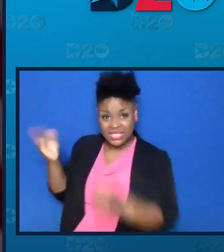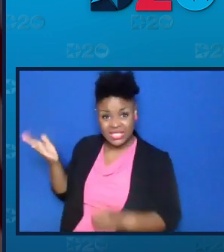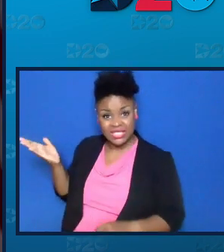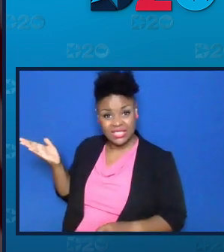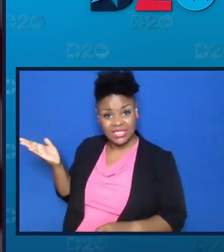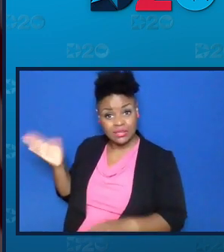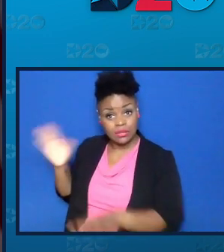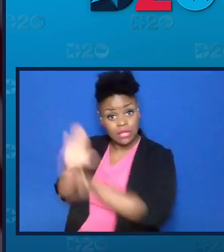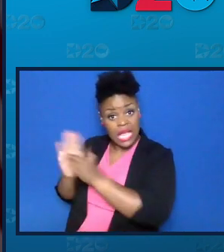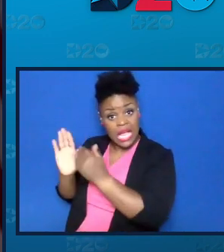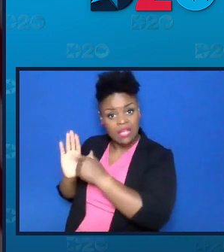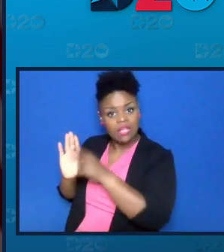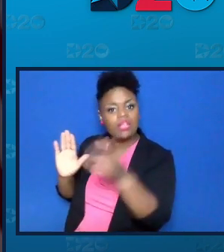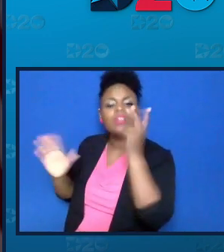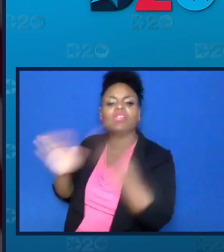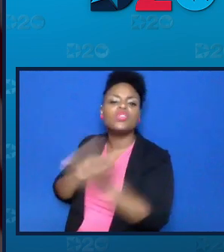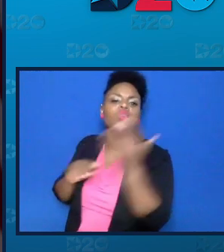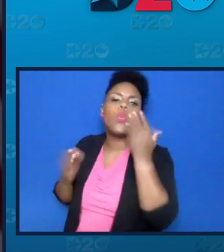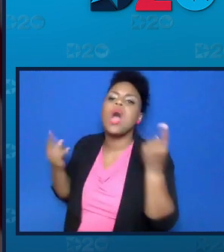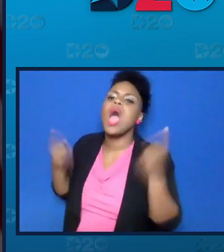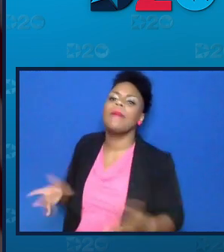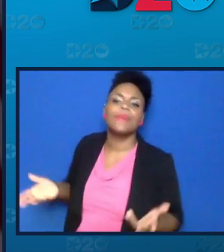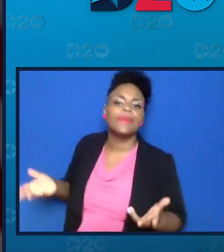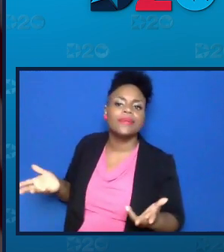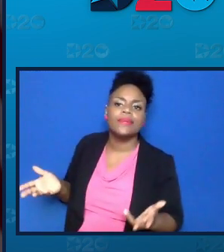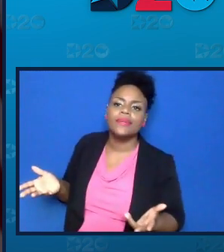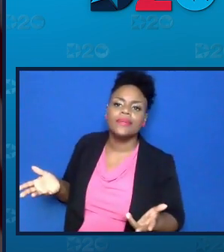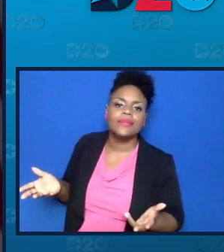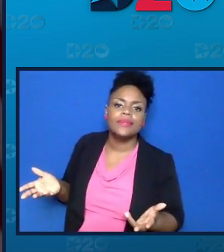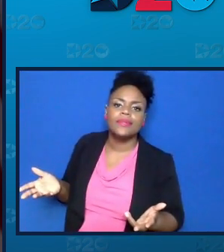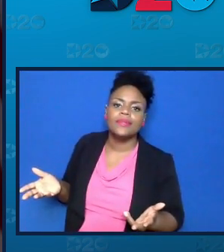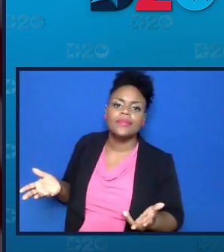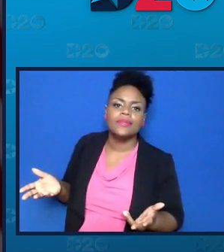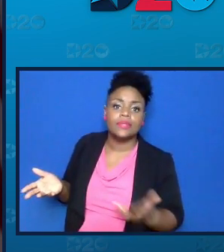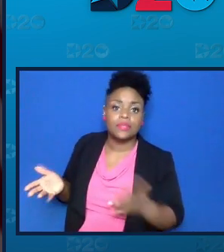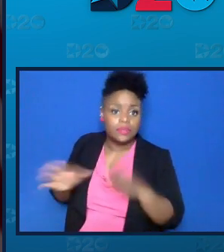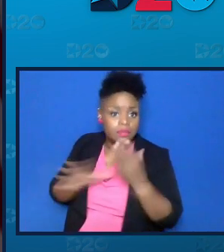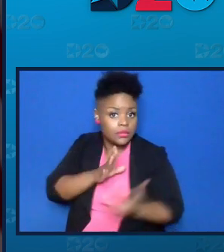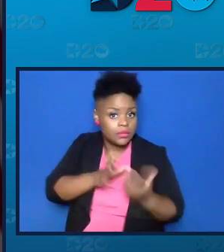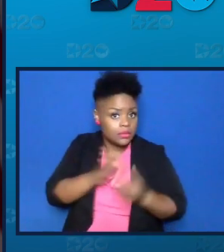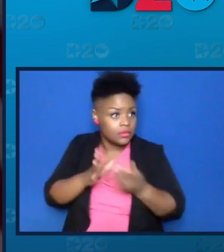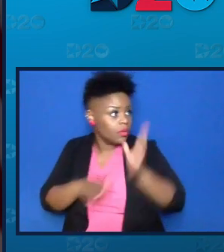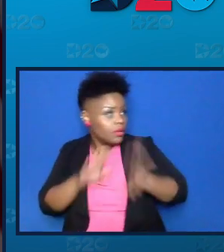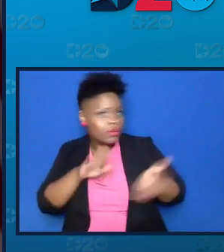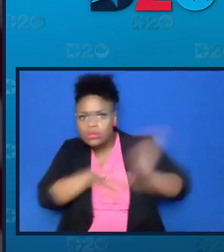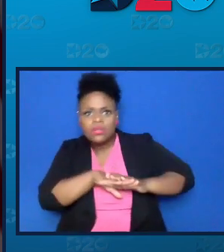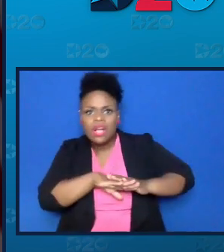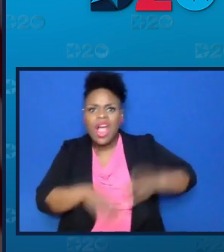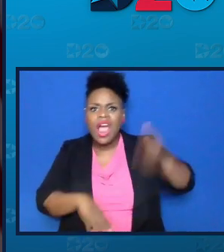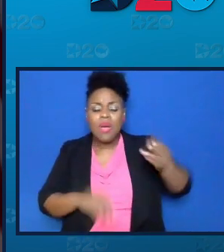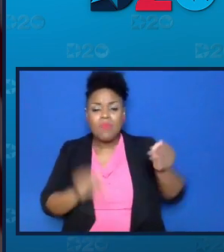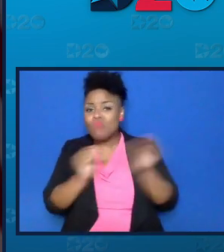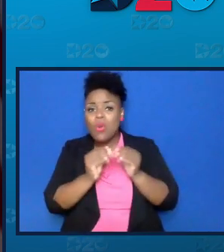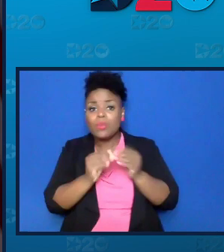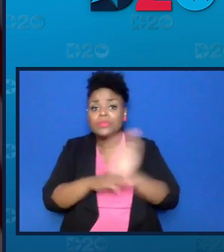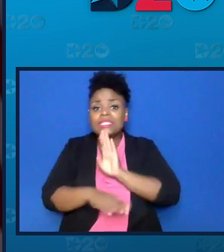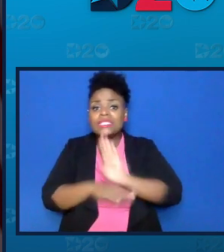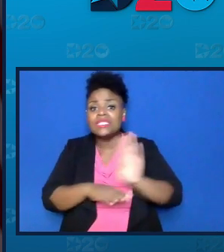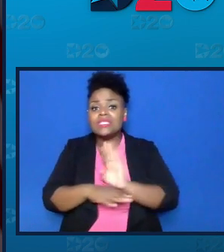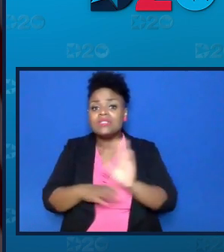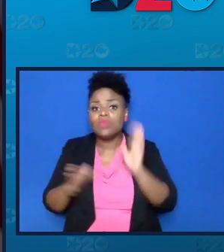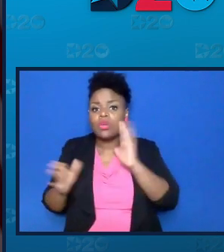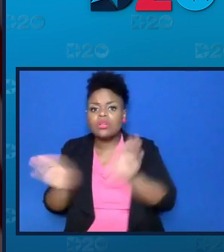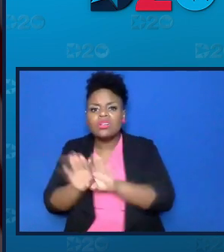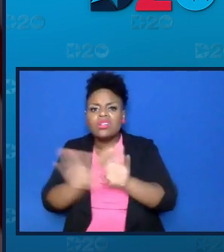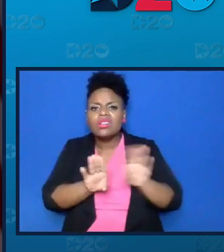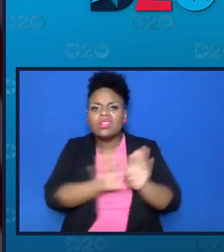happen. Cases and deaths will remain far too high. More mom-and-pop businesses will close their doors, and this time for